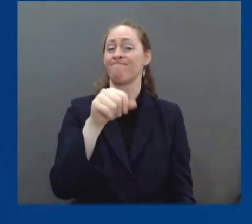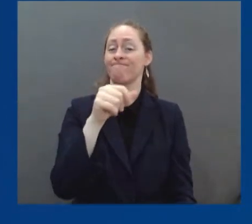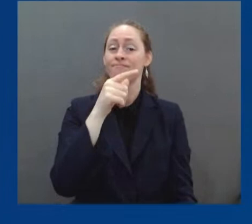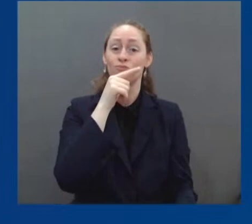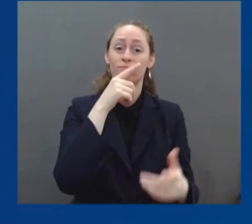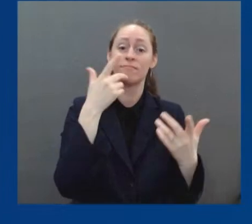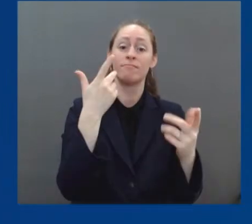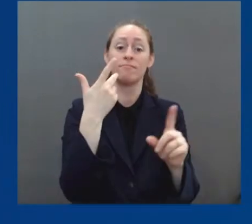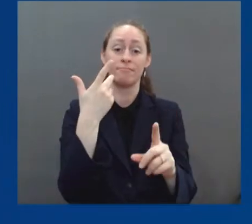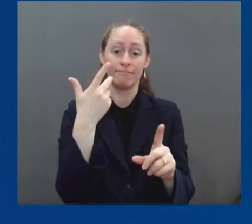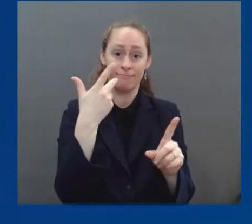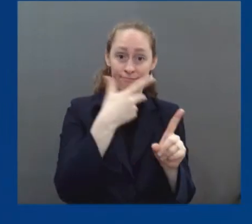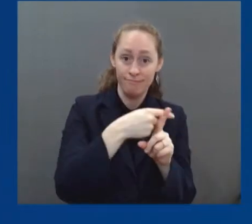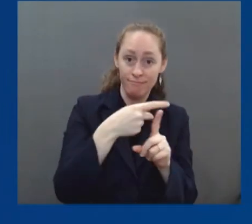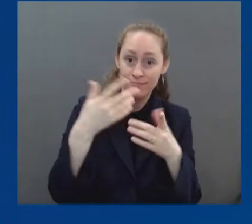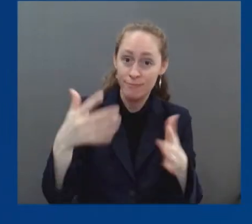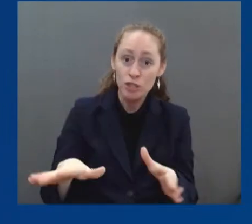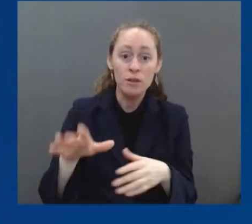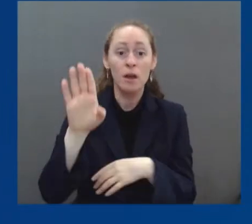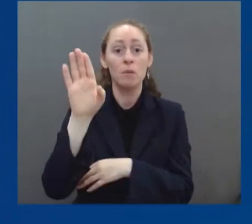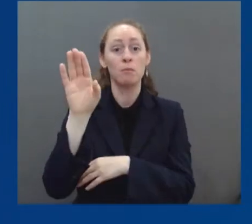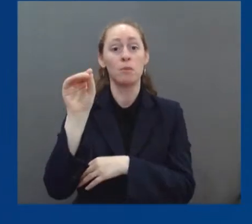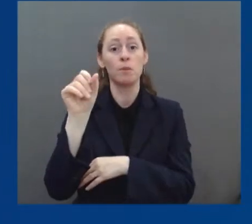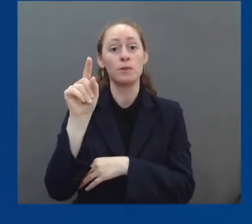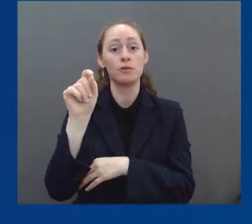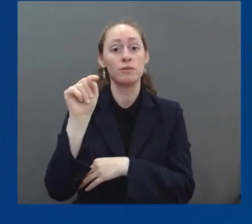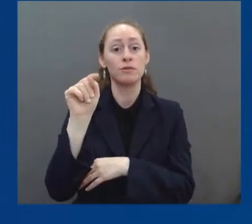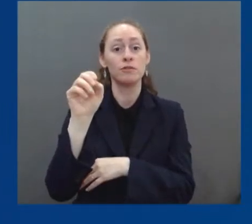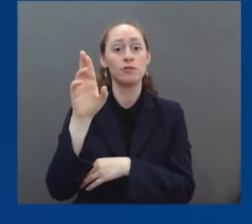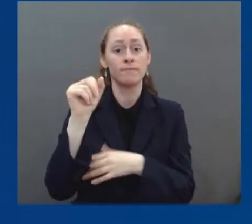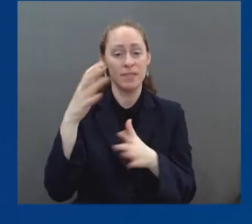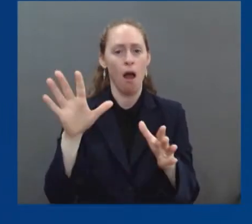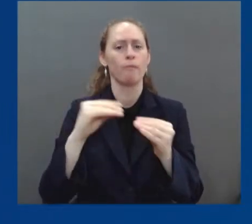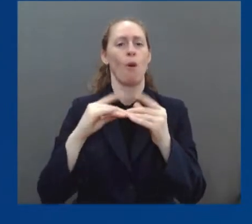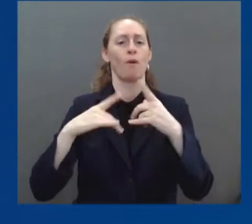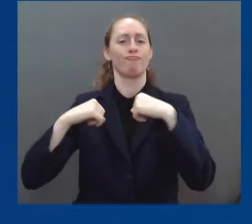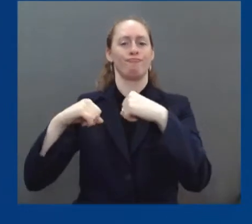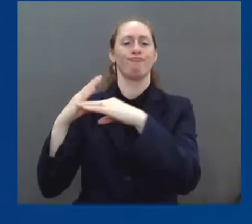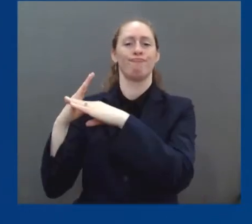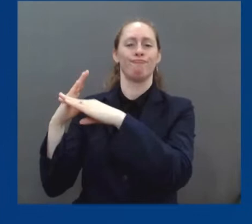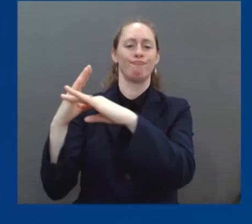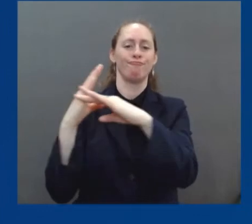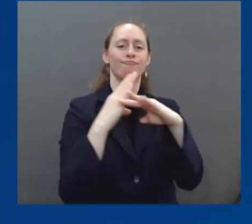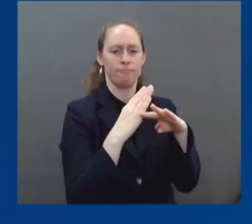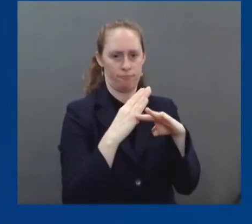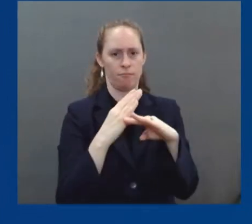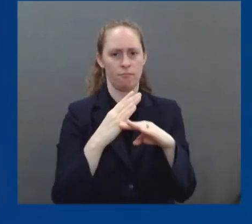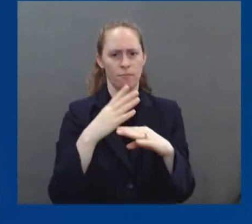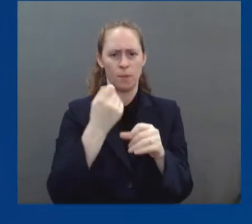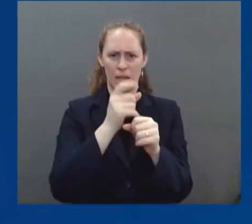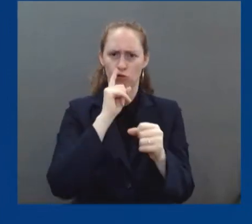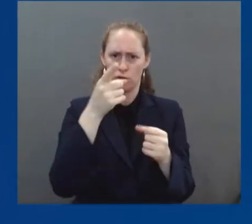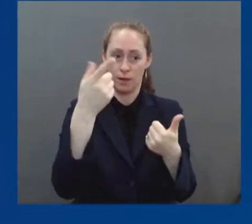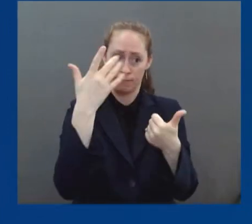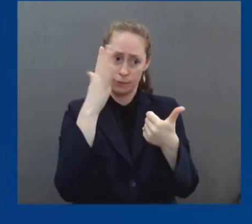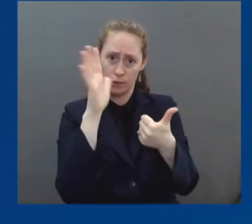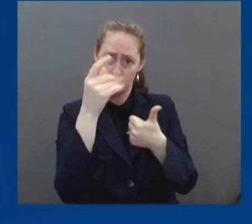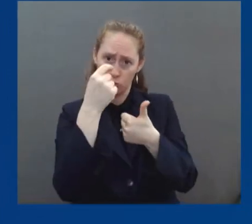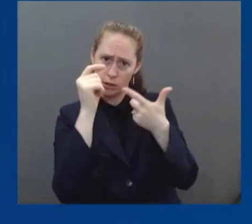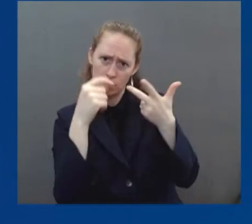strongly encourage everyone to be up to date on their COVID-19 vaccines. Looking across the country, we see